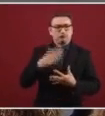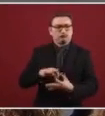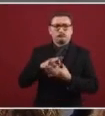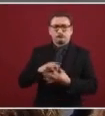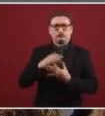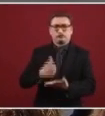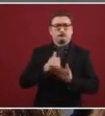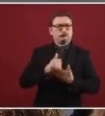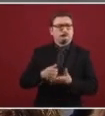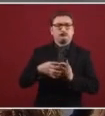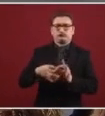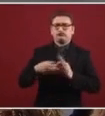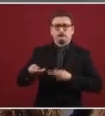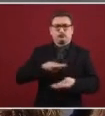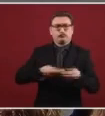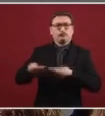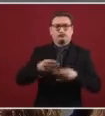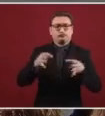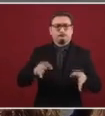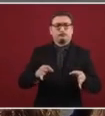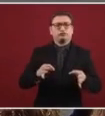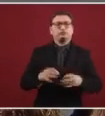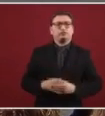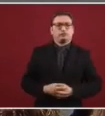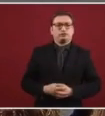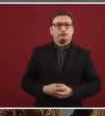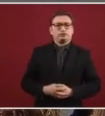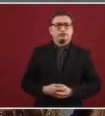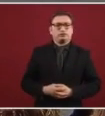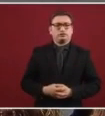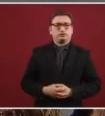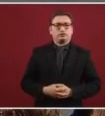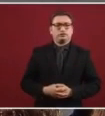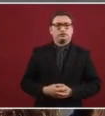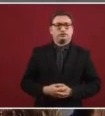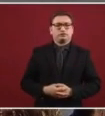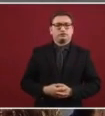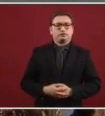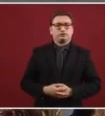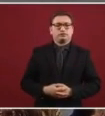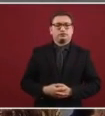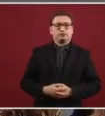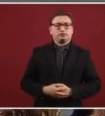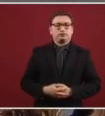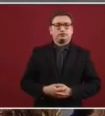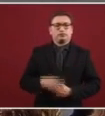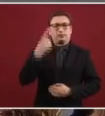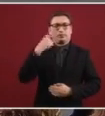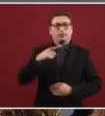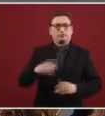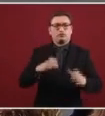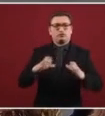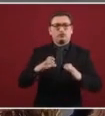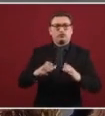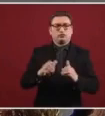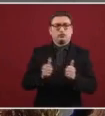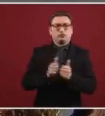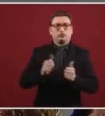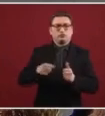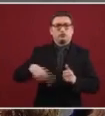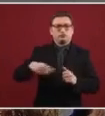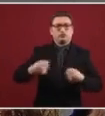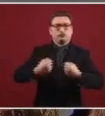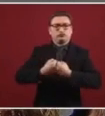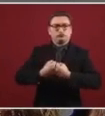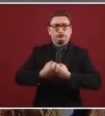receiving and for right now putting 27,000 troops on our southern border. Mexico is